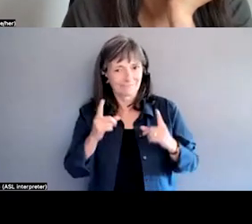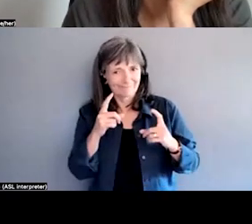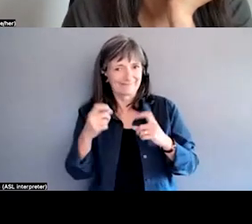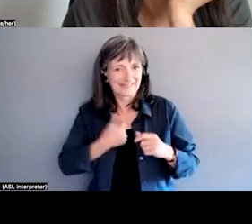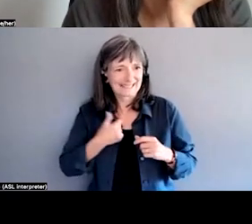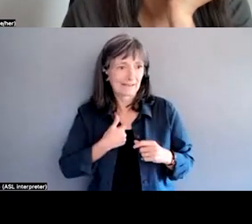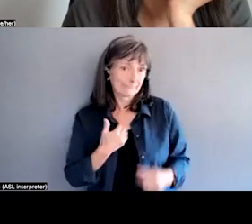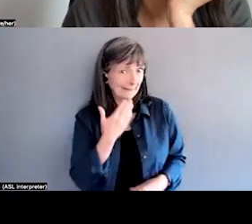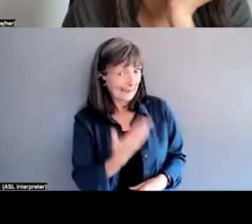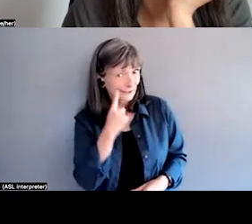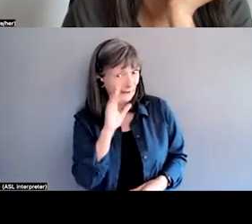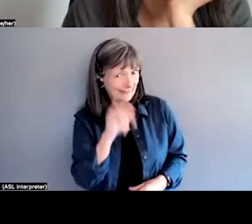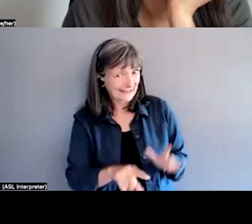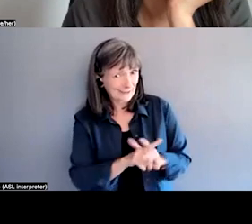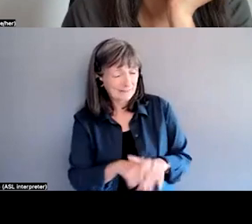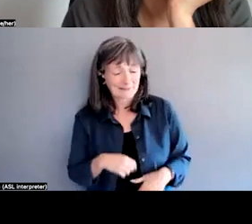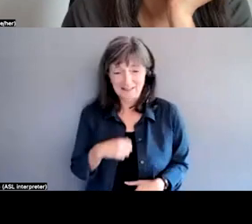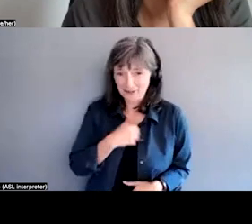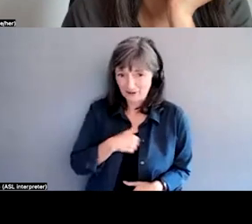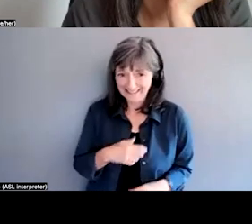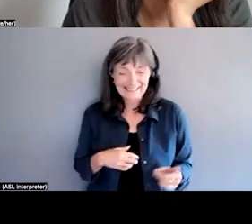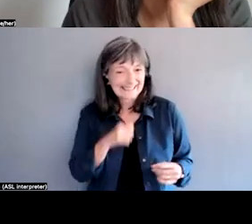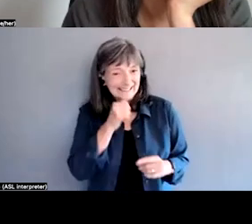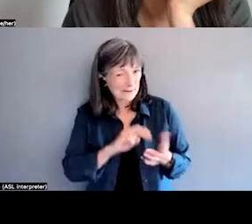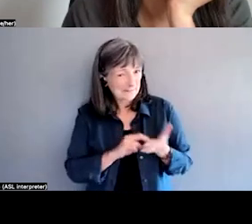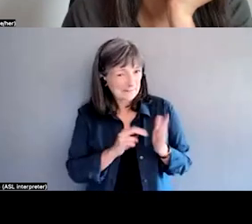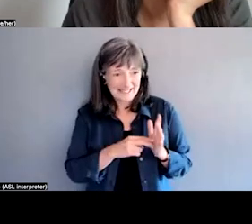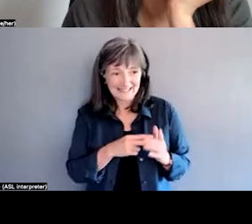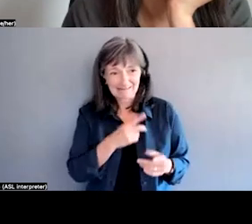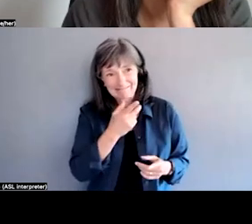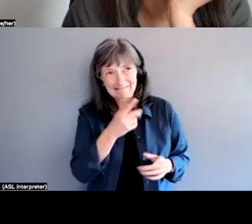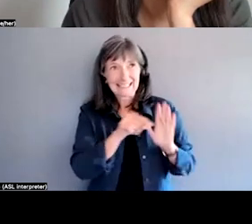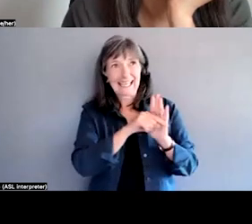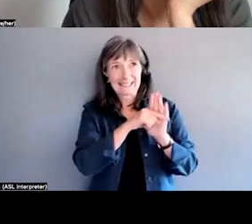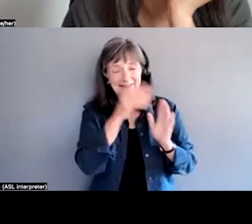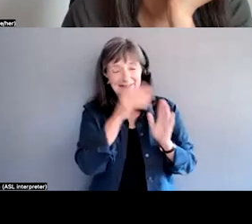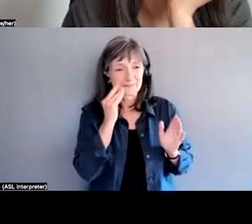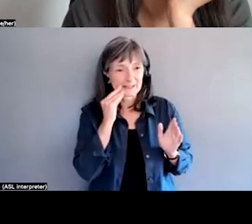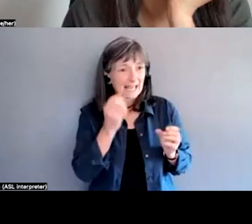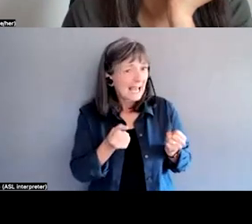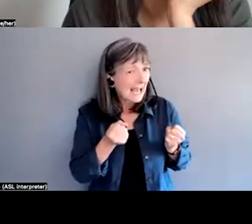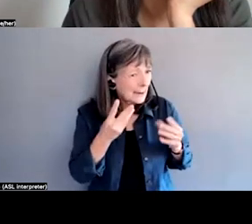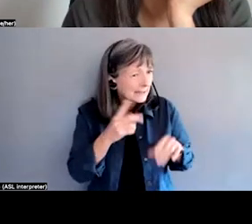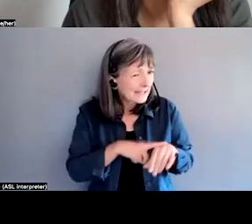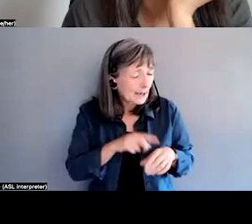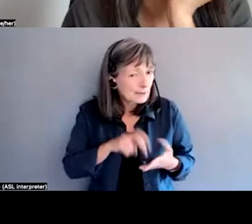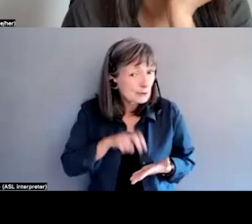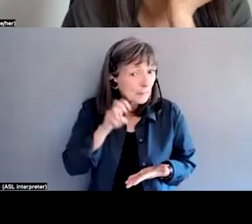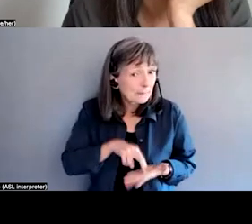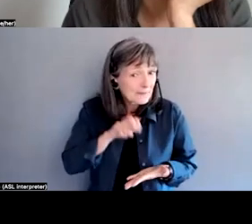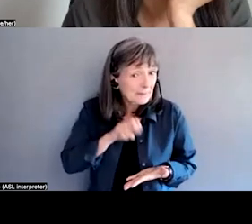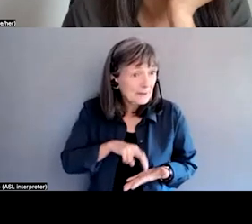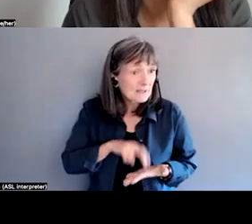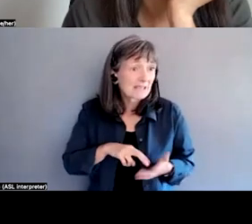sorry. I don't mean to bring up negative experiences. How many times did you jump off the box? I wouldn't